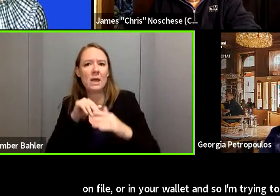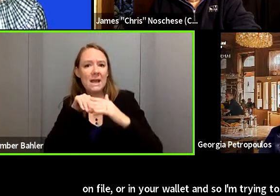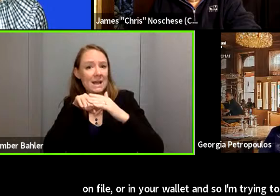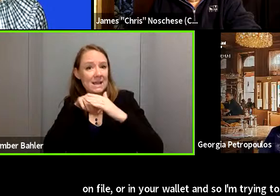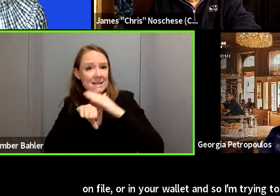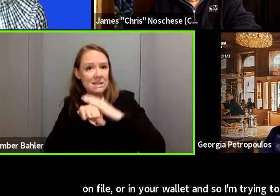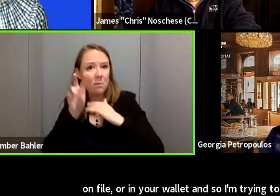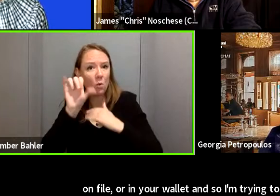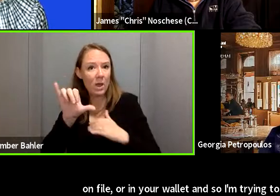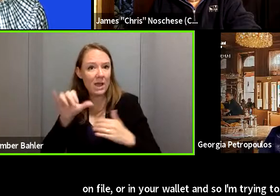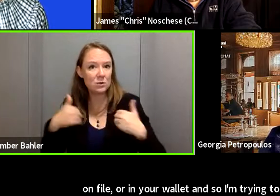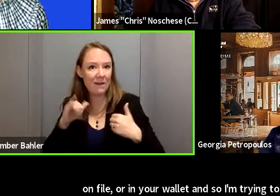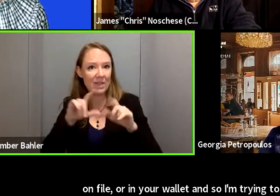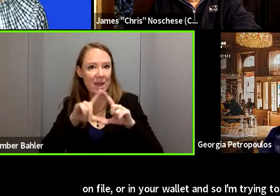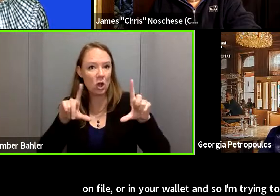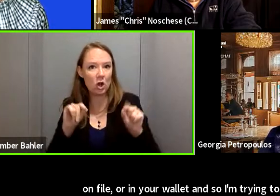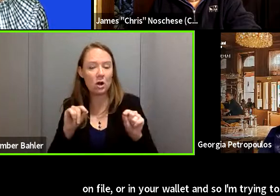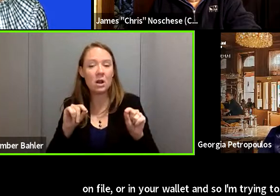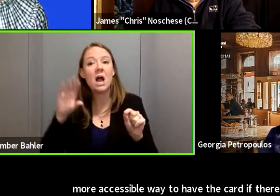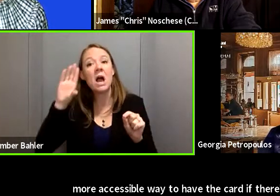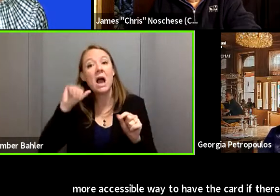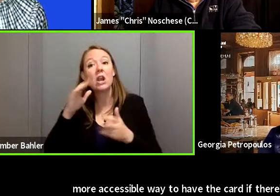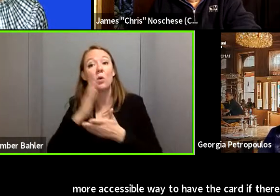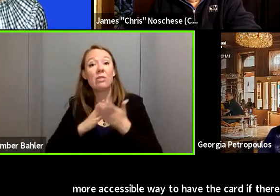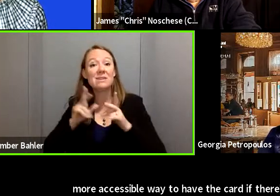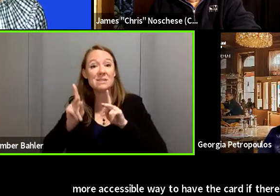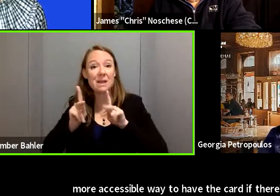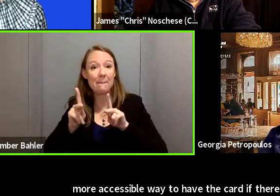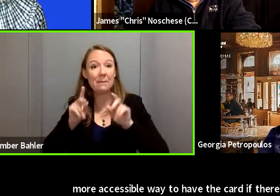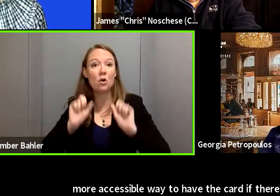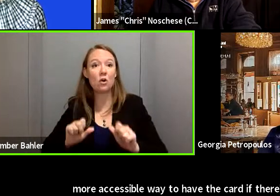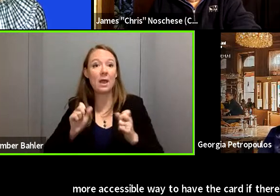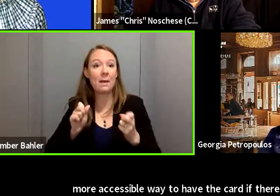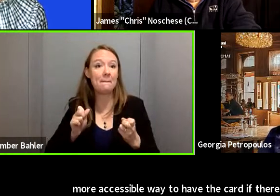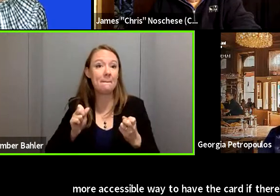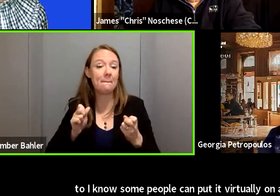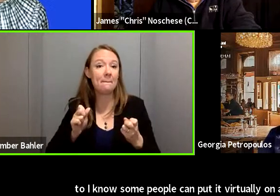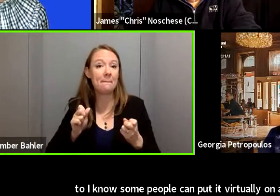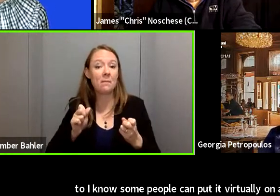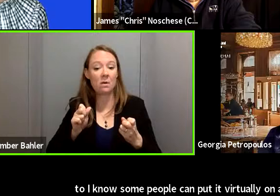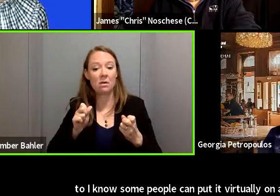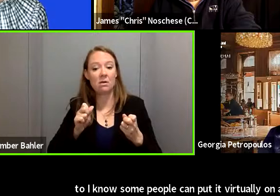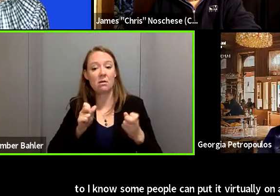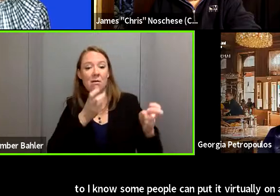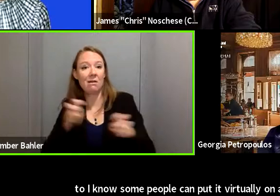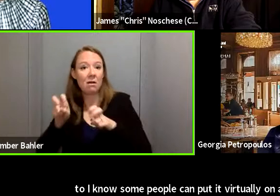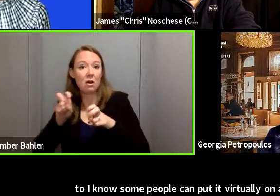that card, if there's a way to, I know some people can put it virtually on a wallet on their phone,